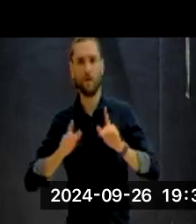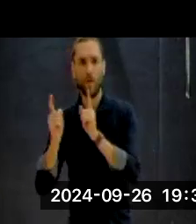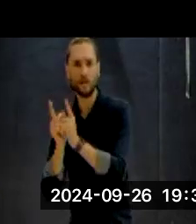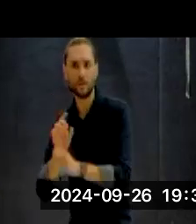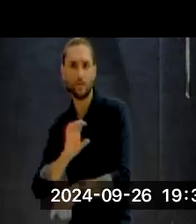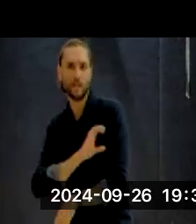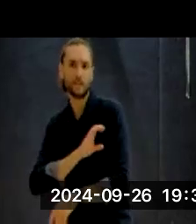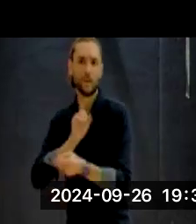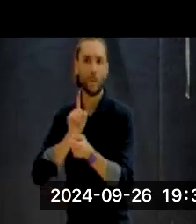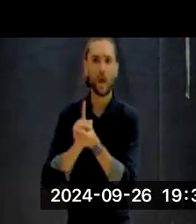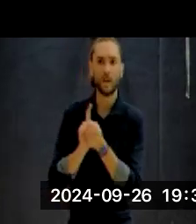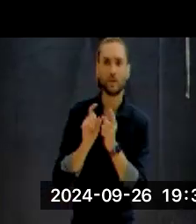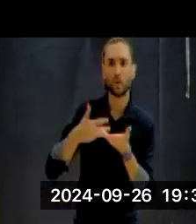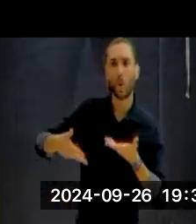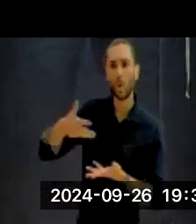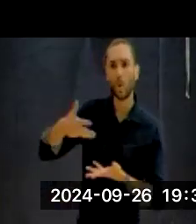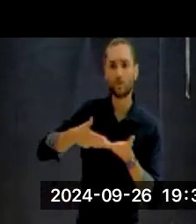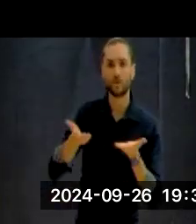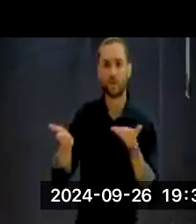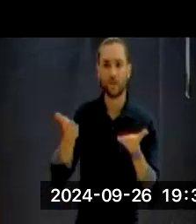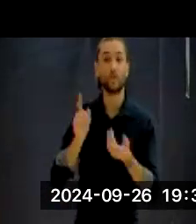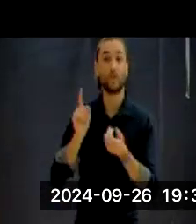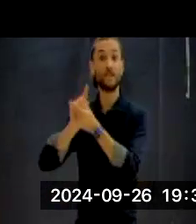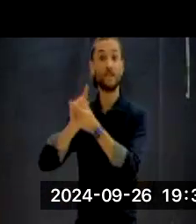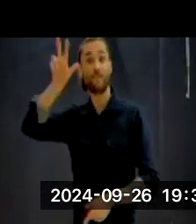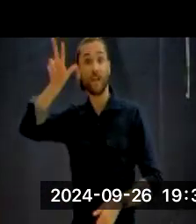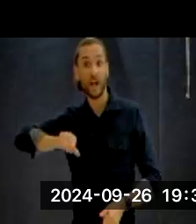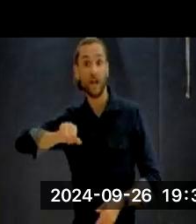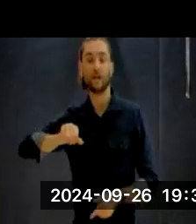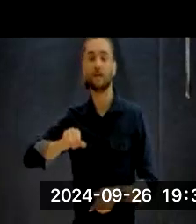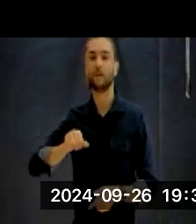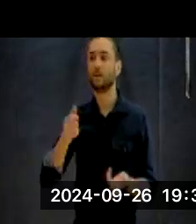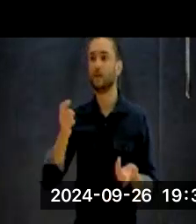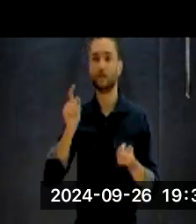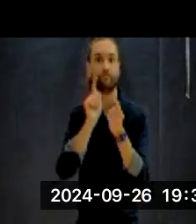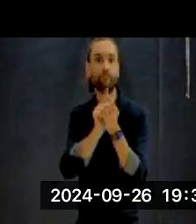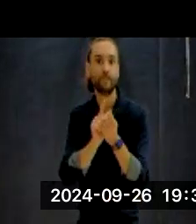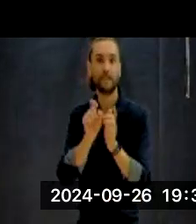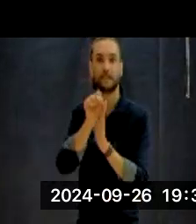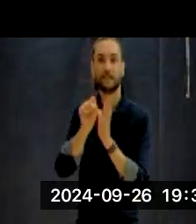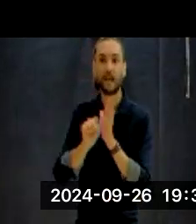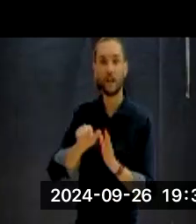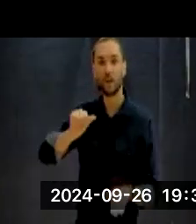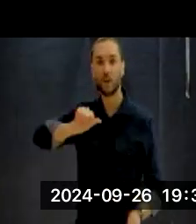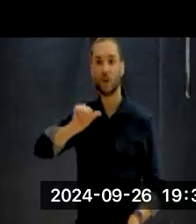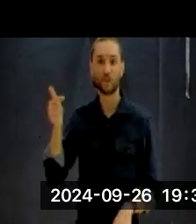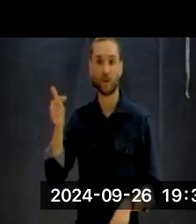services. We went to the VA. We went to the state attorney general's office. We